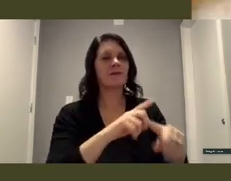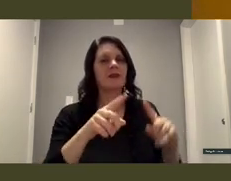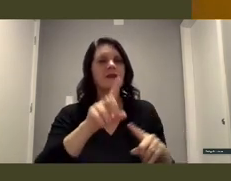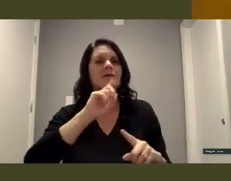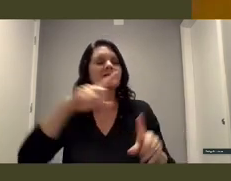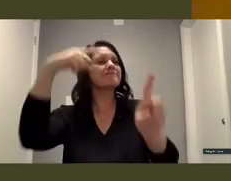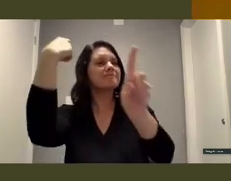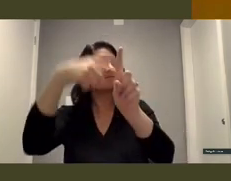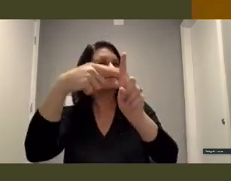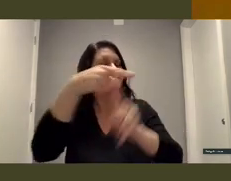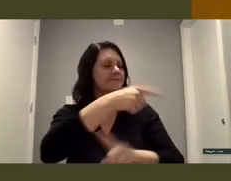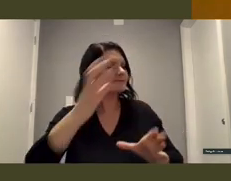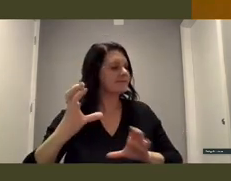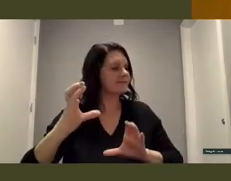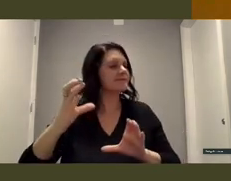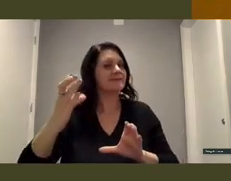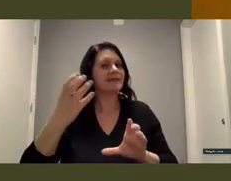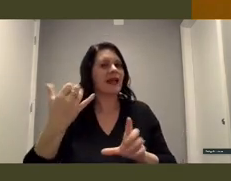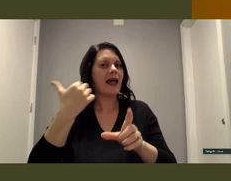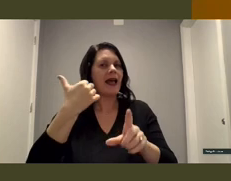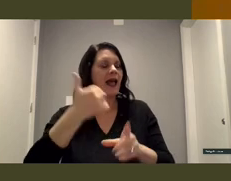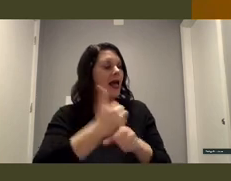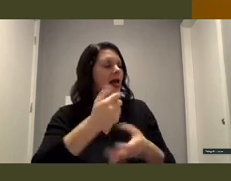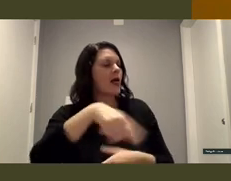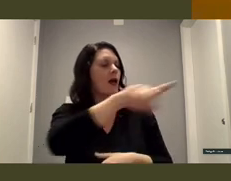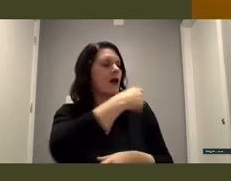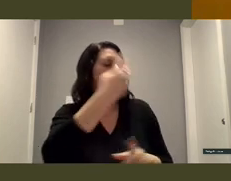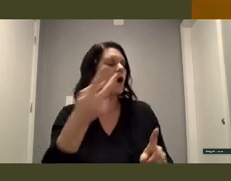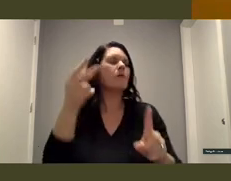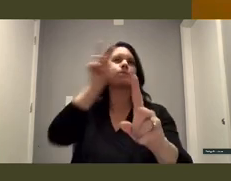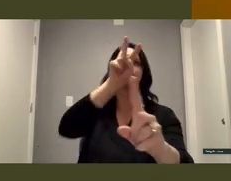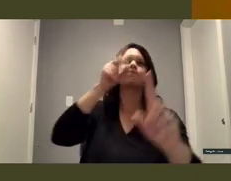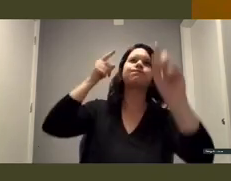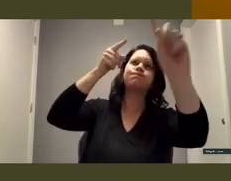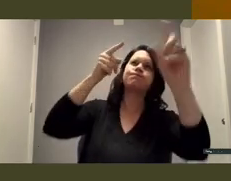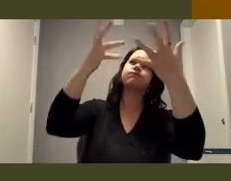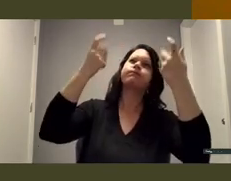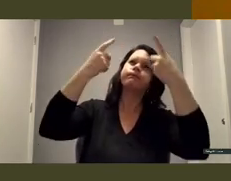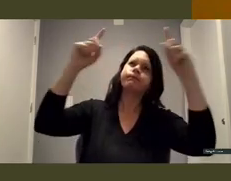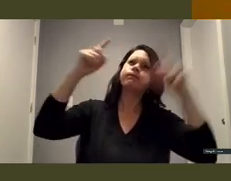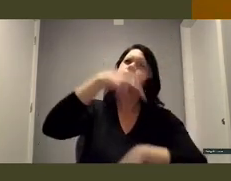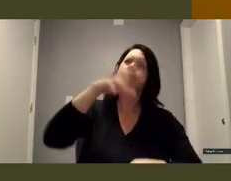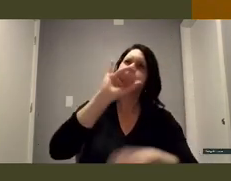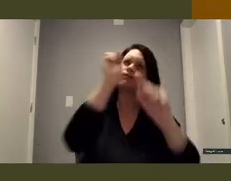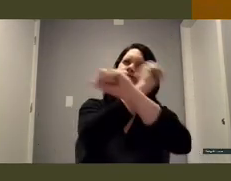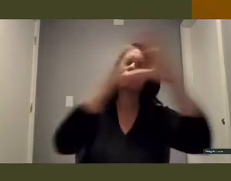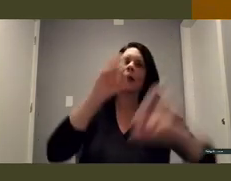can see about a good place to go, and that vision, I think, is often lacking.